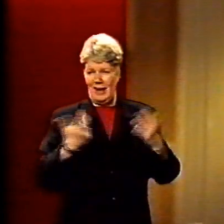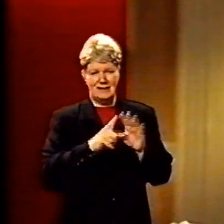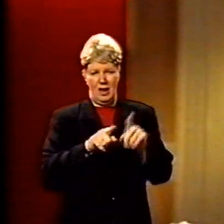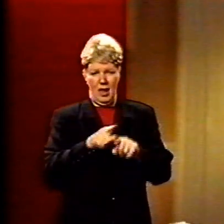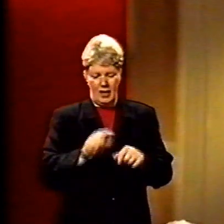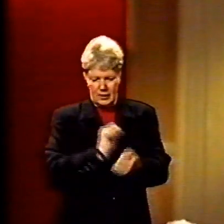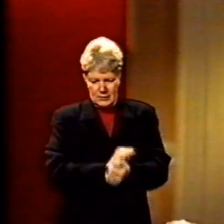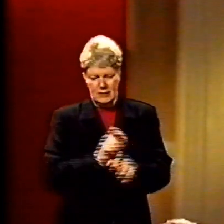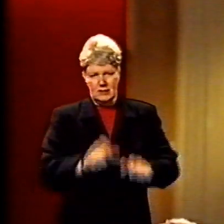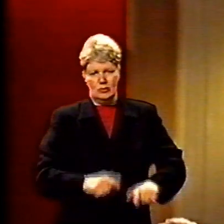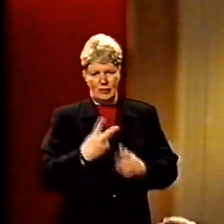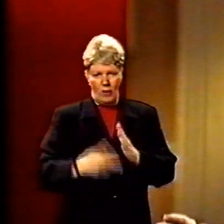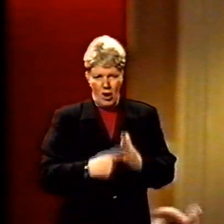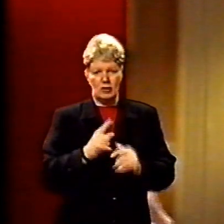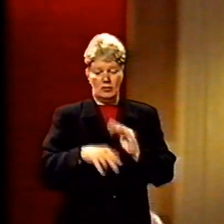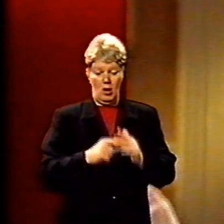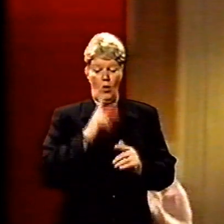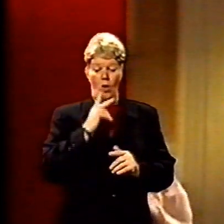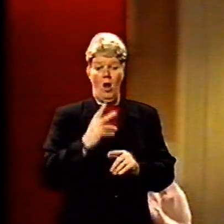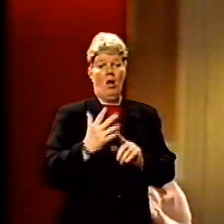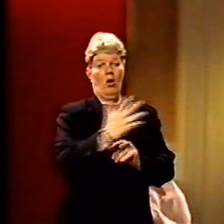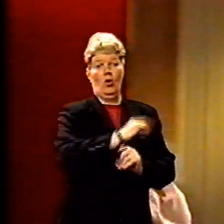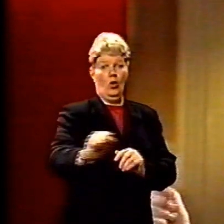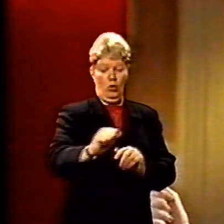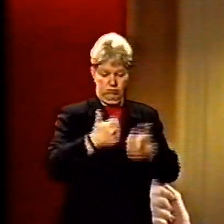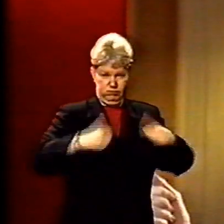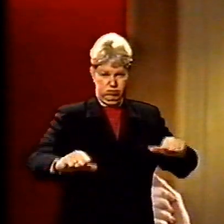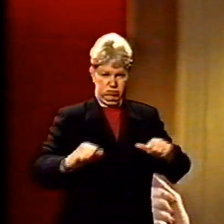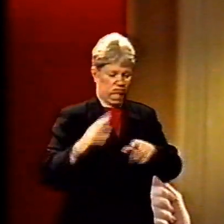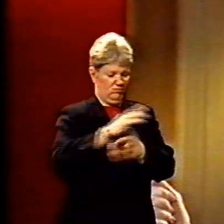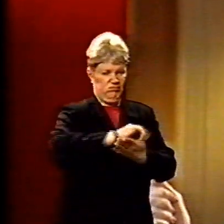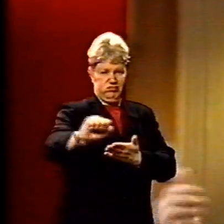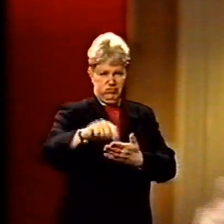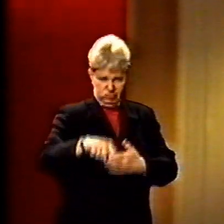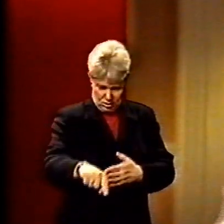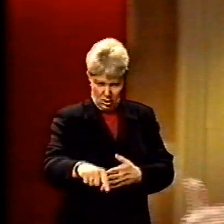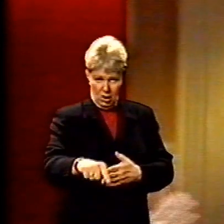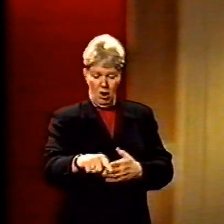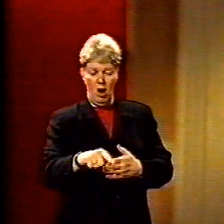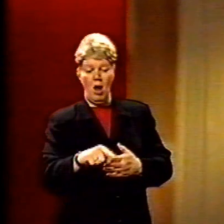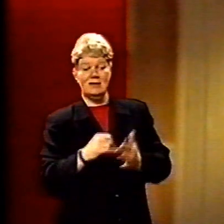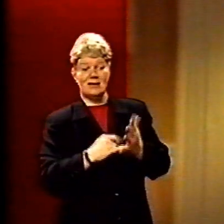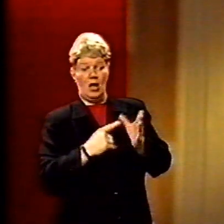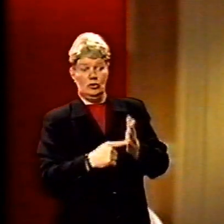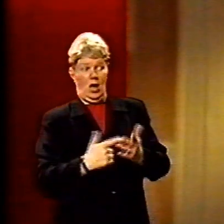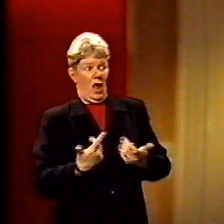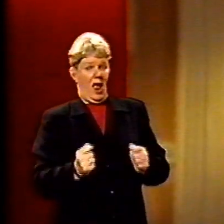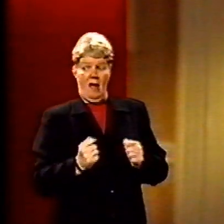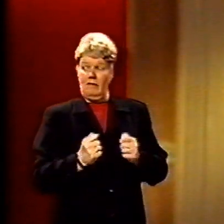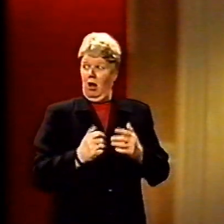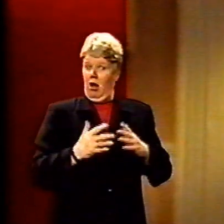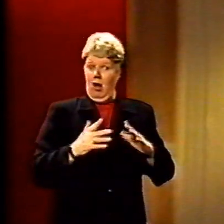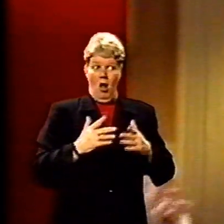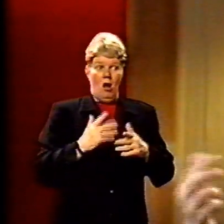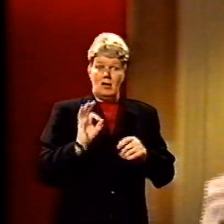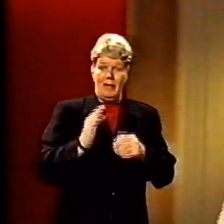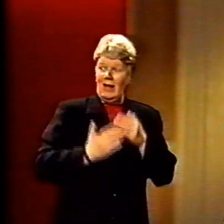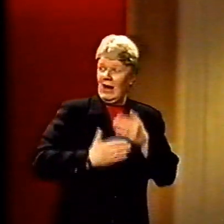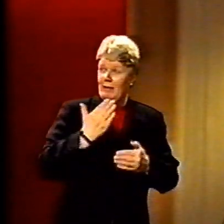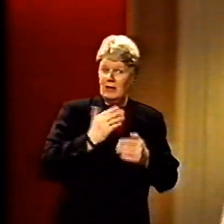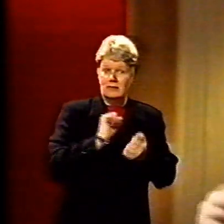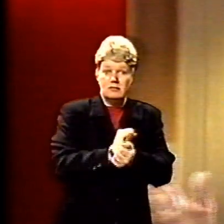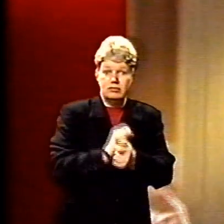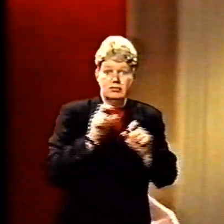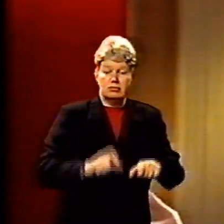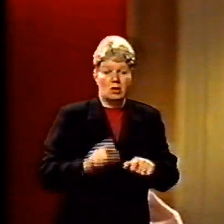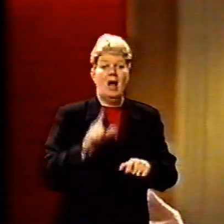the Saturday after the coup, the curfew was lifted for a couple of hours. So I went across the street to get a few vegetables, because